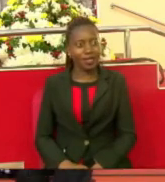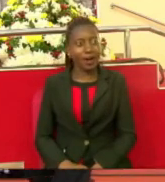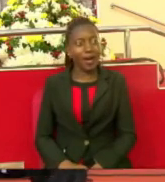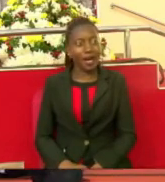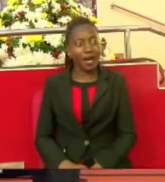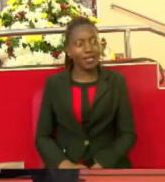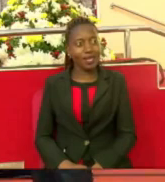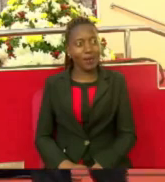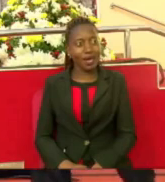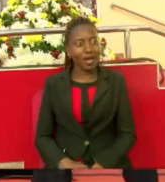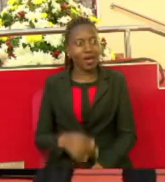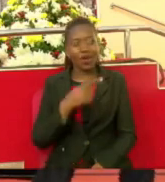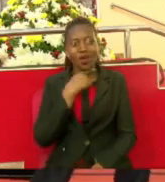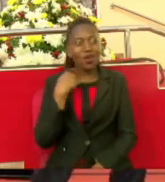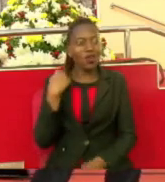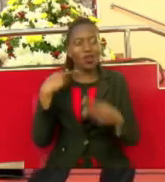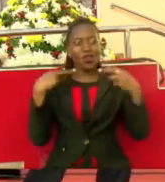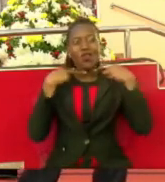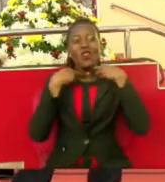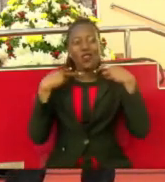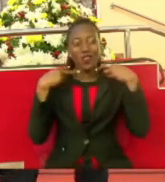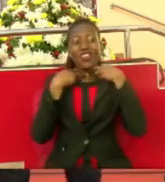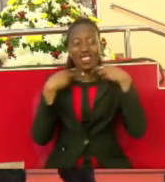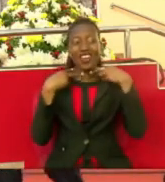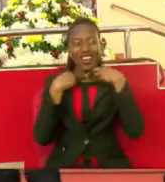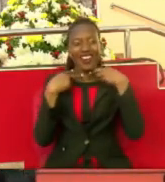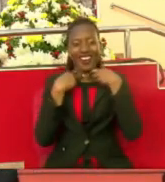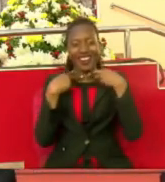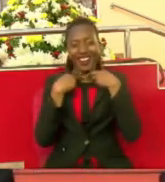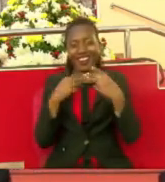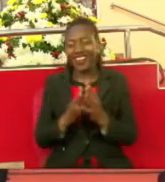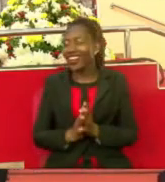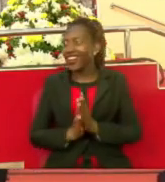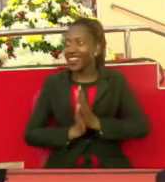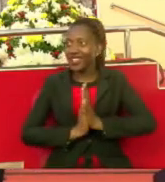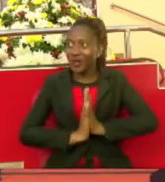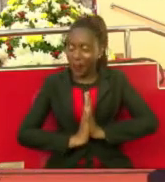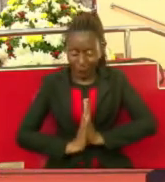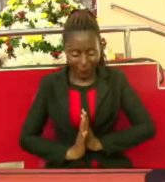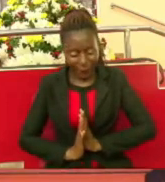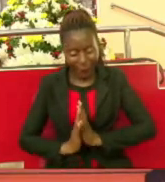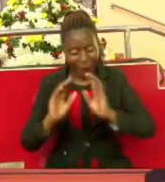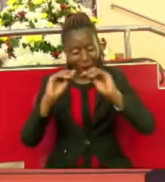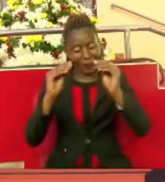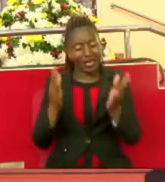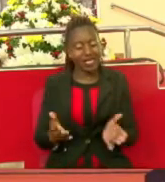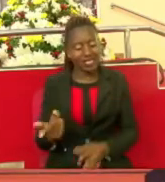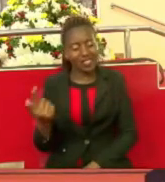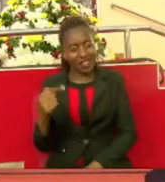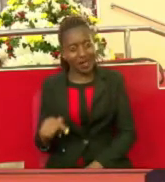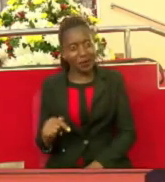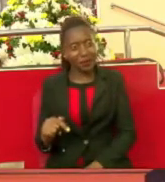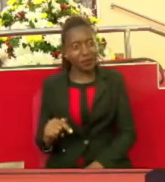When I got to class 6, a teacher came and he gave me a chance to read Safari